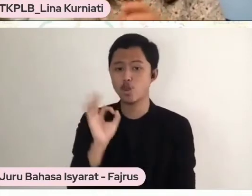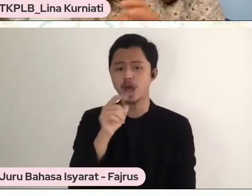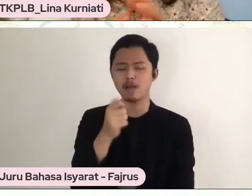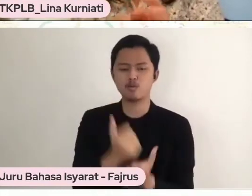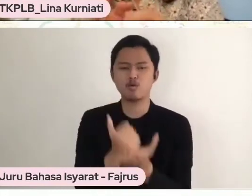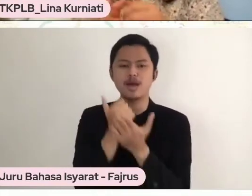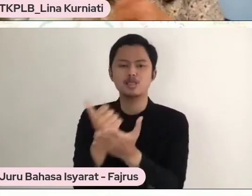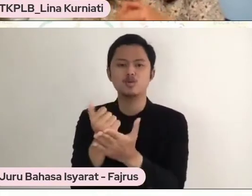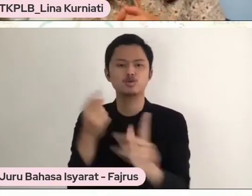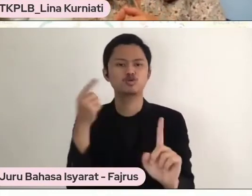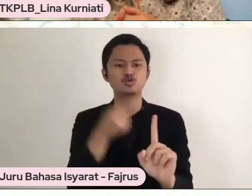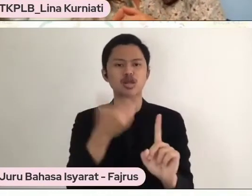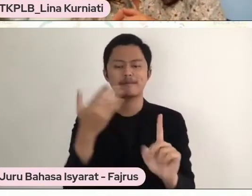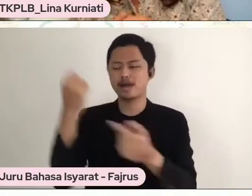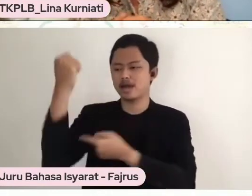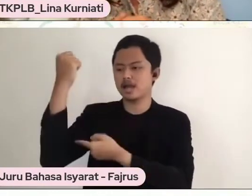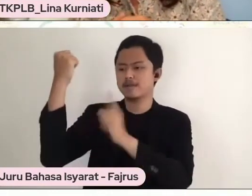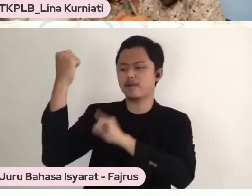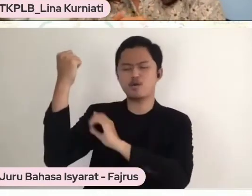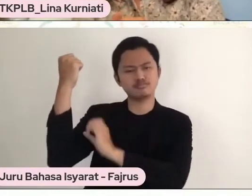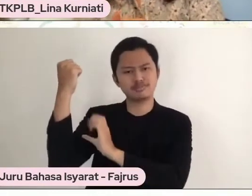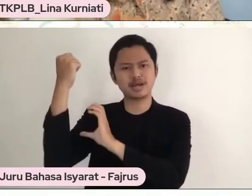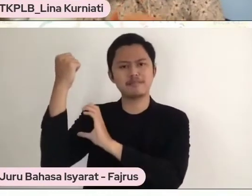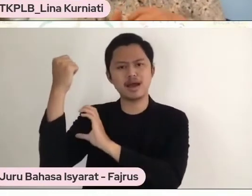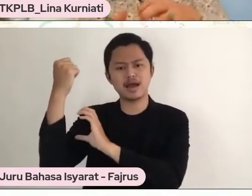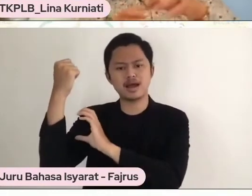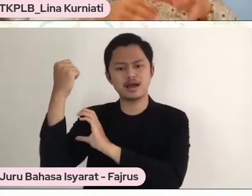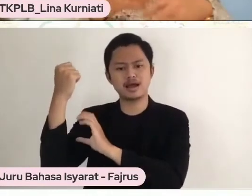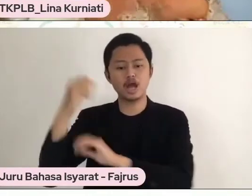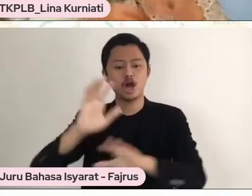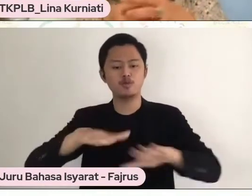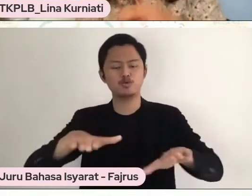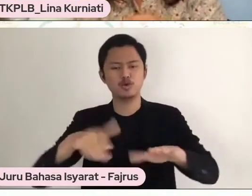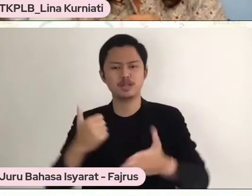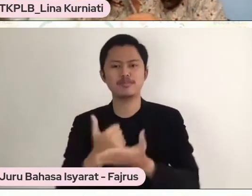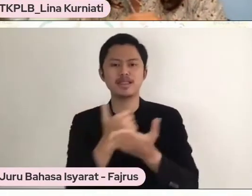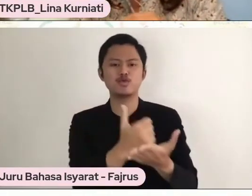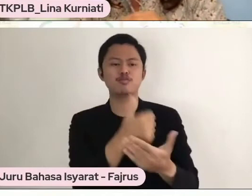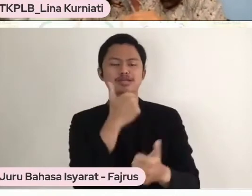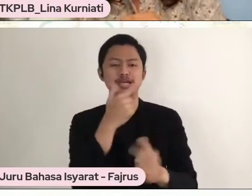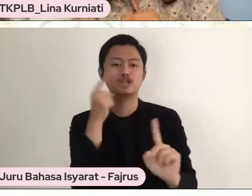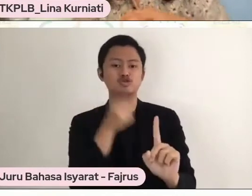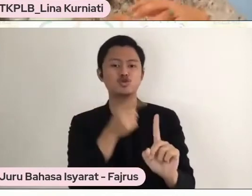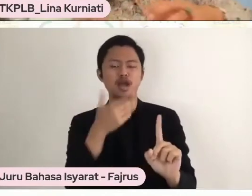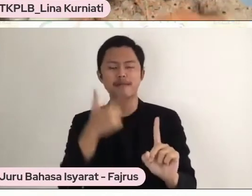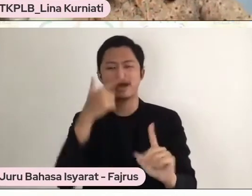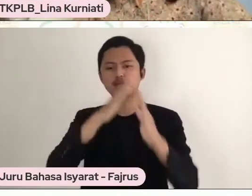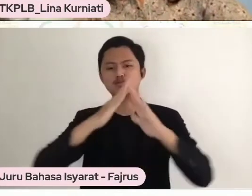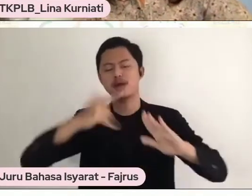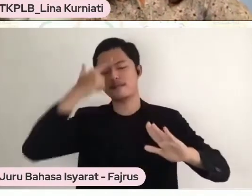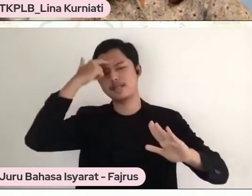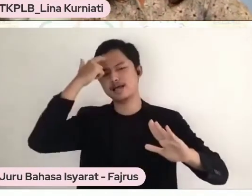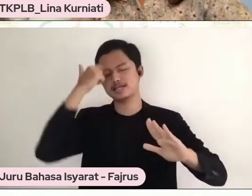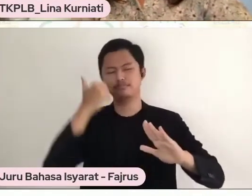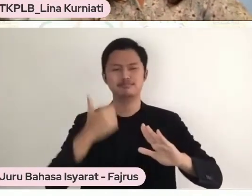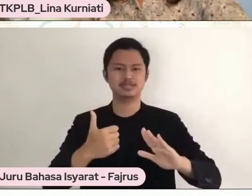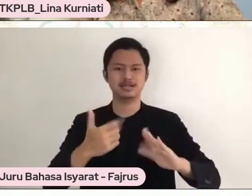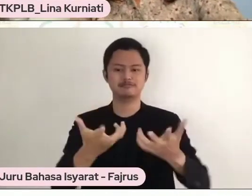their skill in helping their children in order to learn things at home.